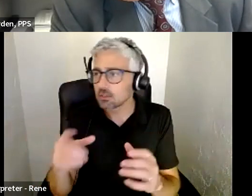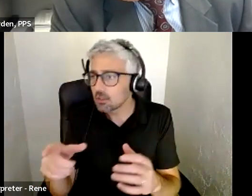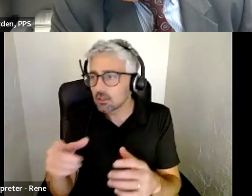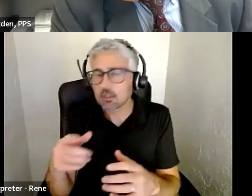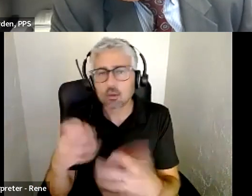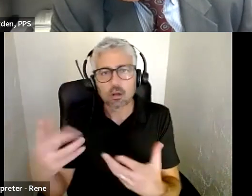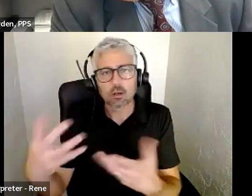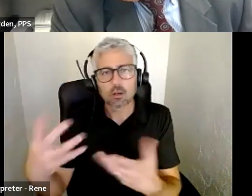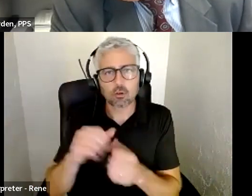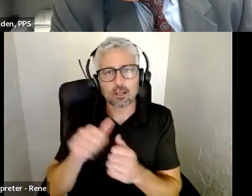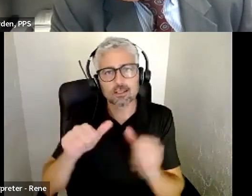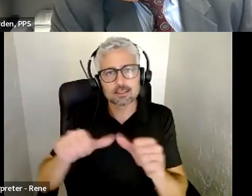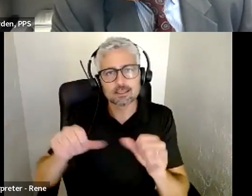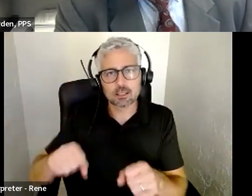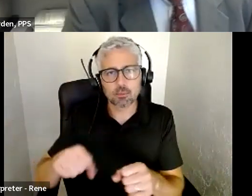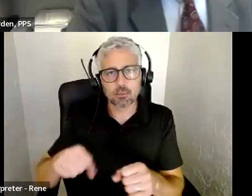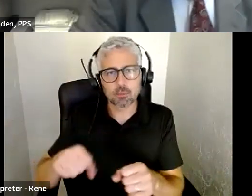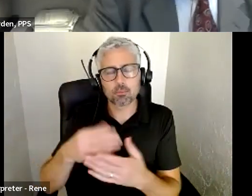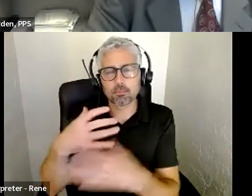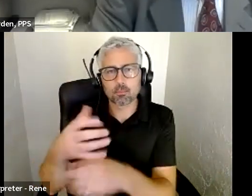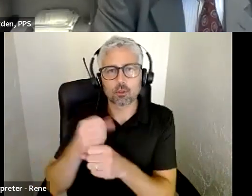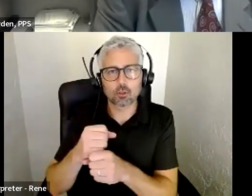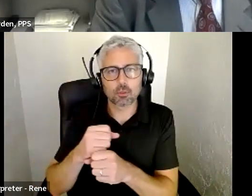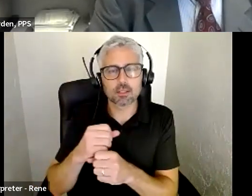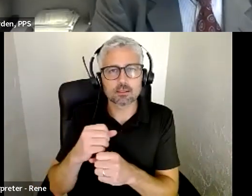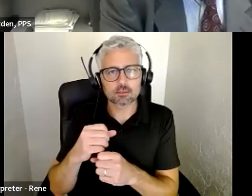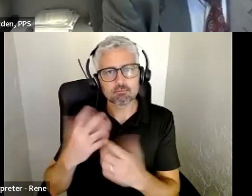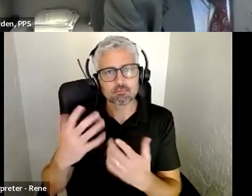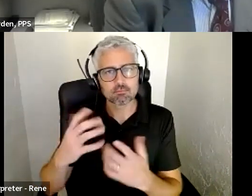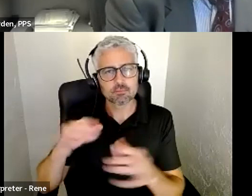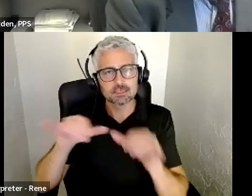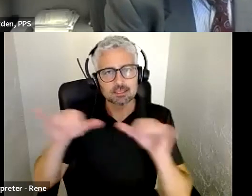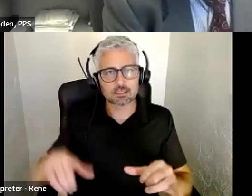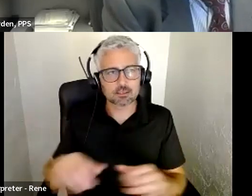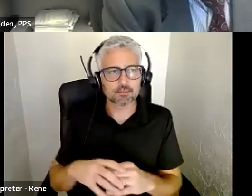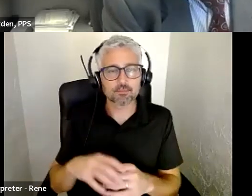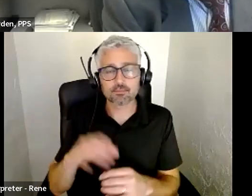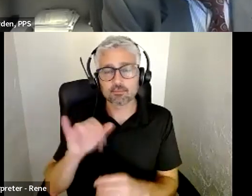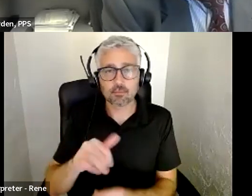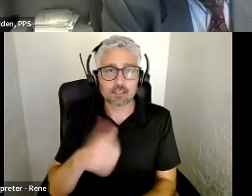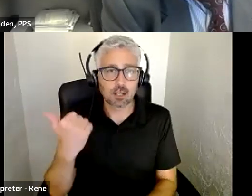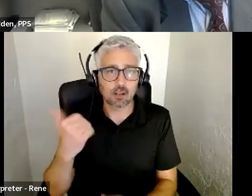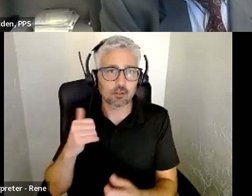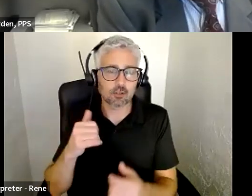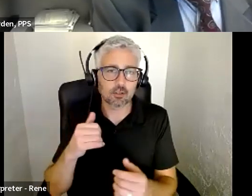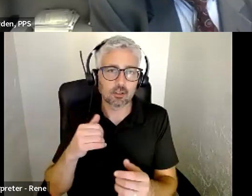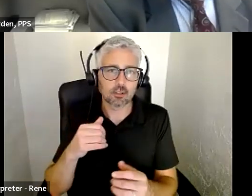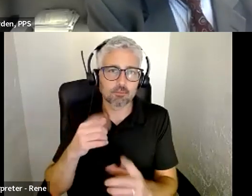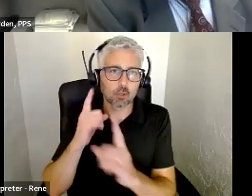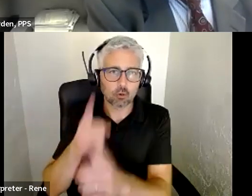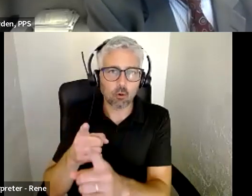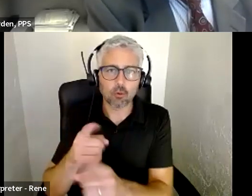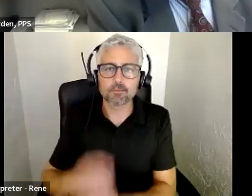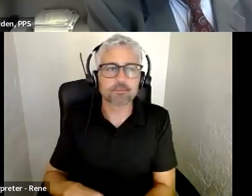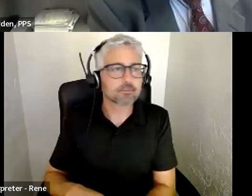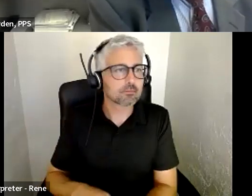sustainable procurement scenario, which they will be anyway. I think so that might also be another direction to go in. Thank you, Amlan.